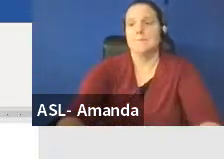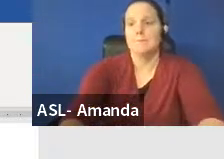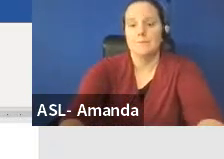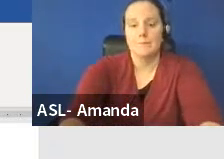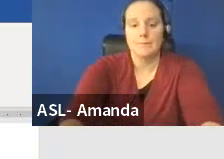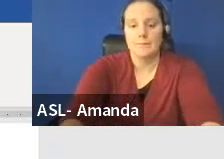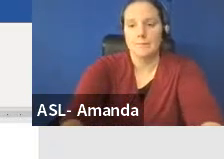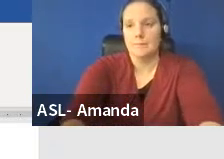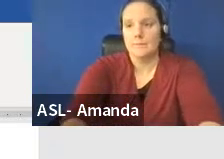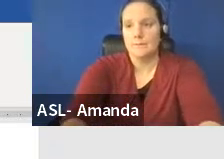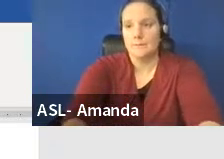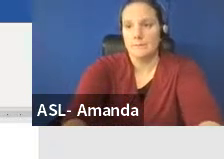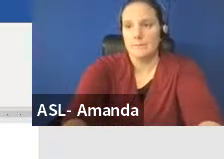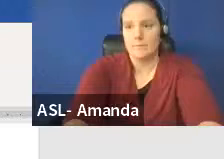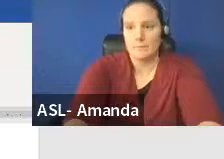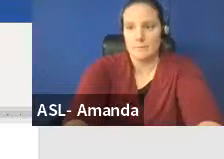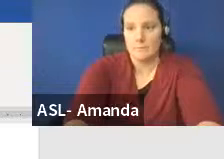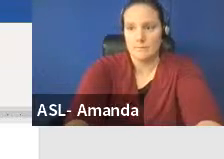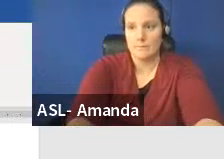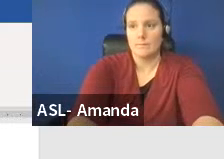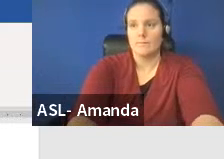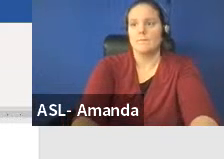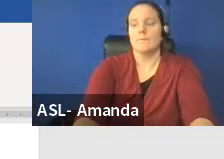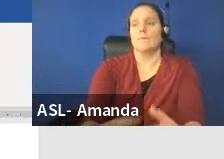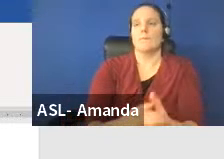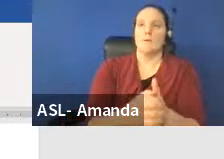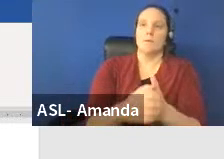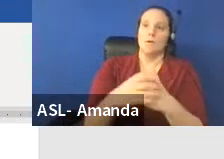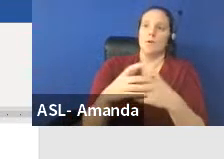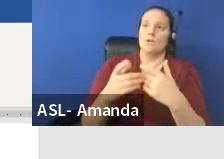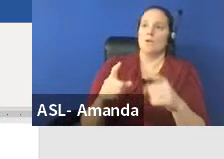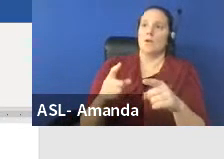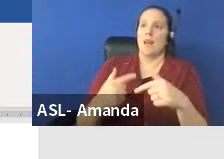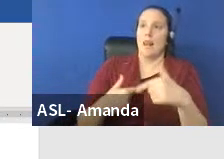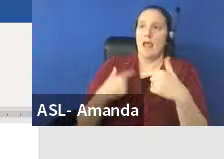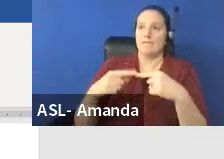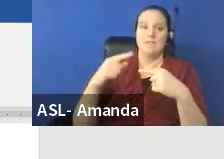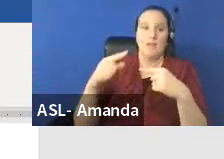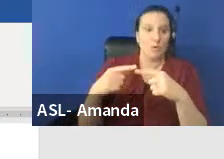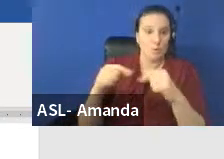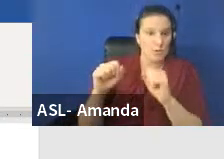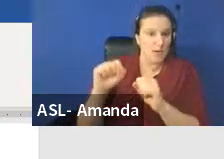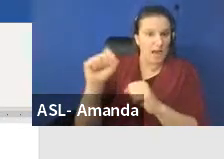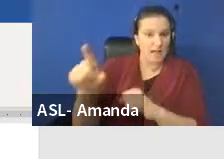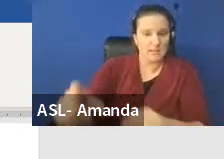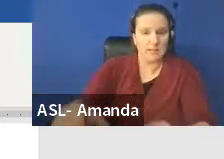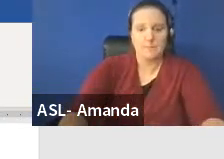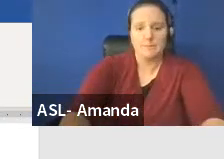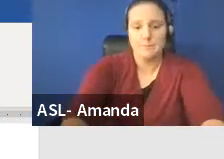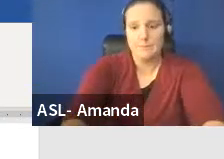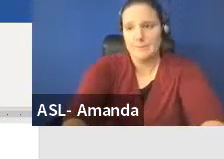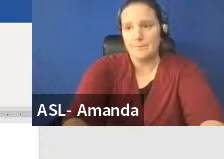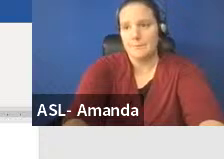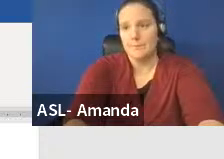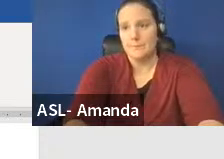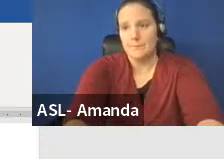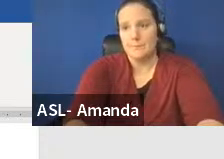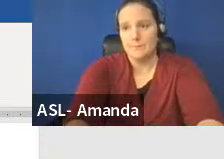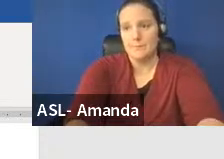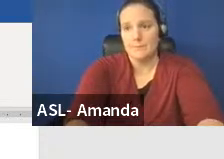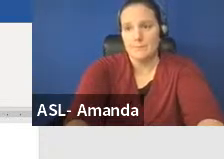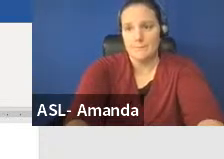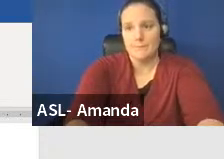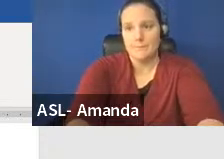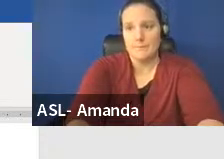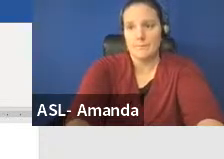life cycle, and we had a way to, ask them as they journeyed out and then were